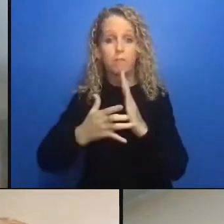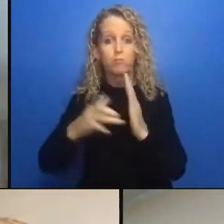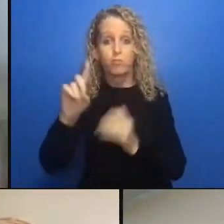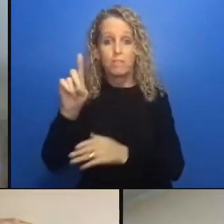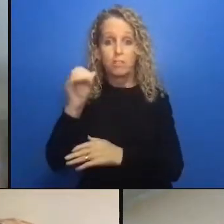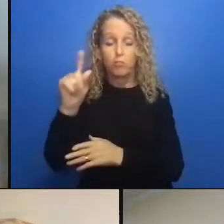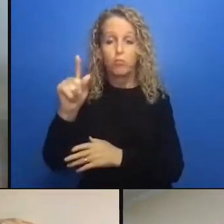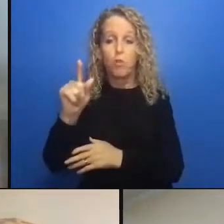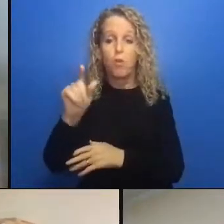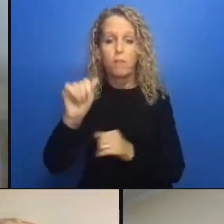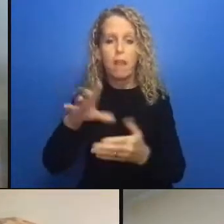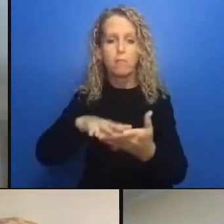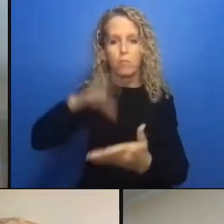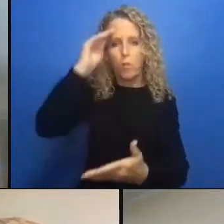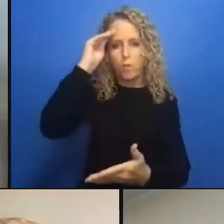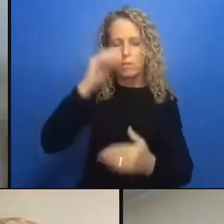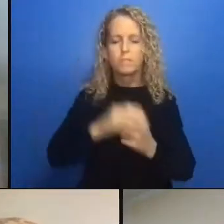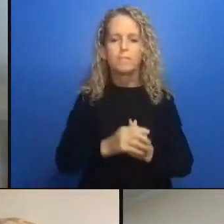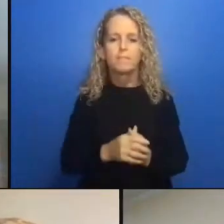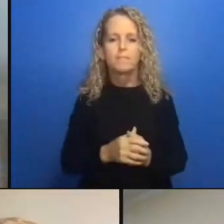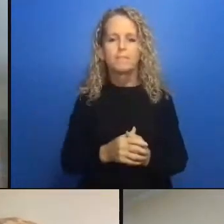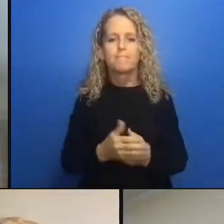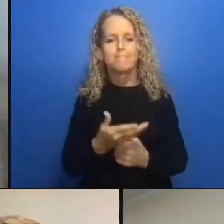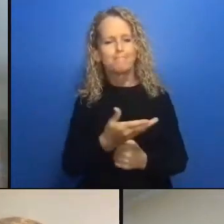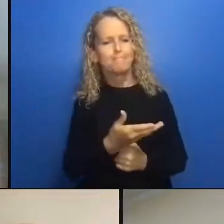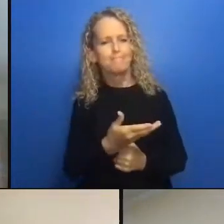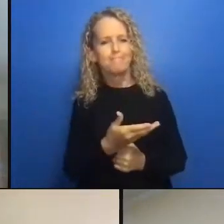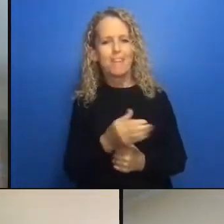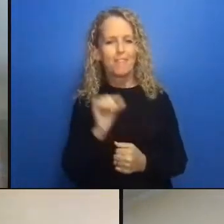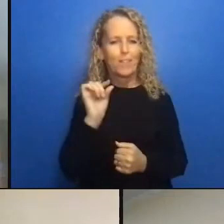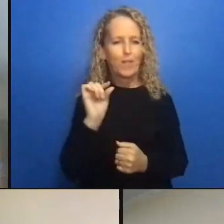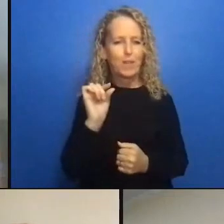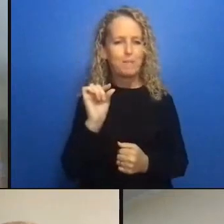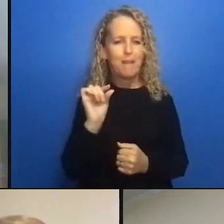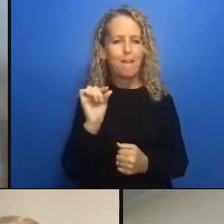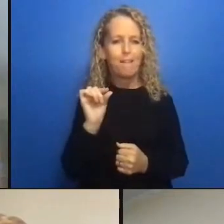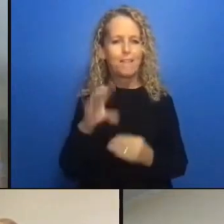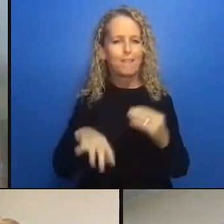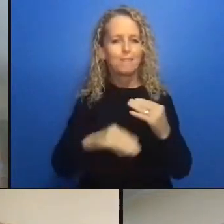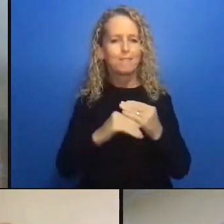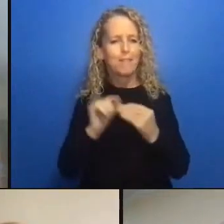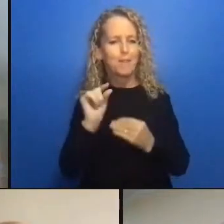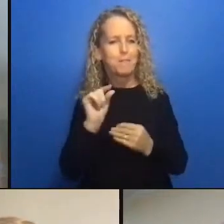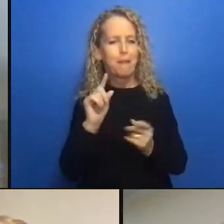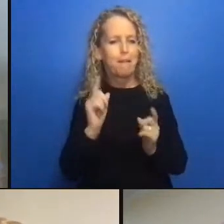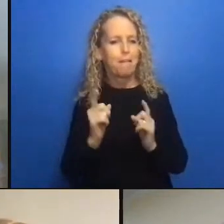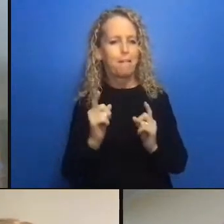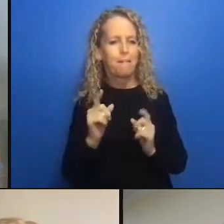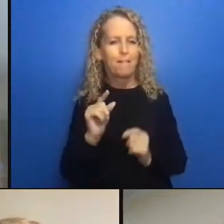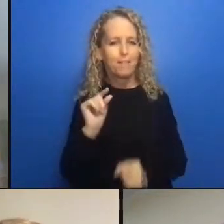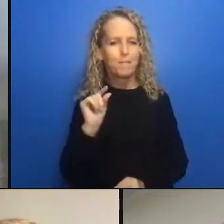take on it. I don't know. I have to jump in with just a slight twist on this one.